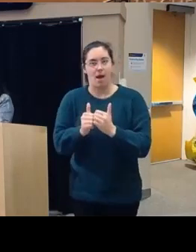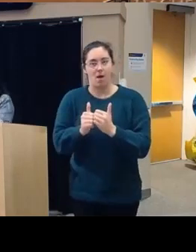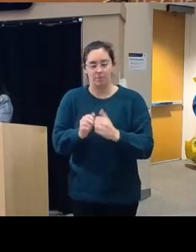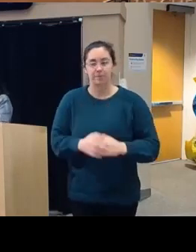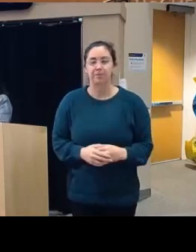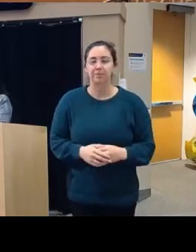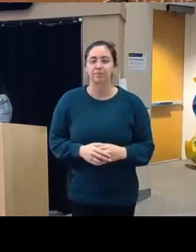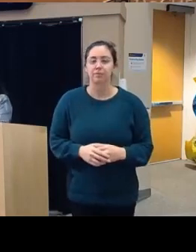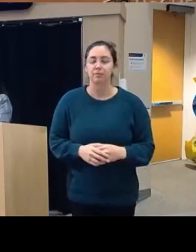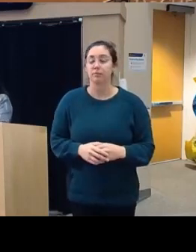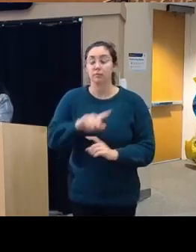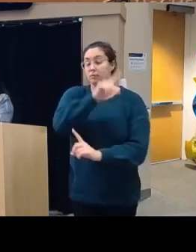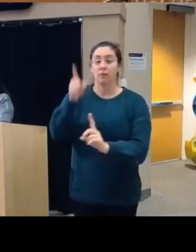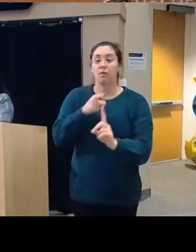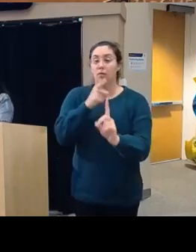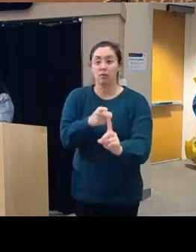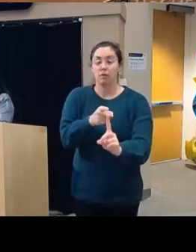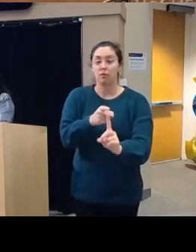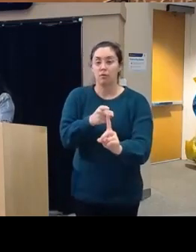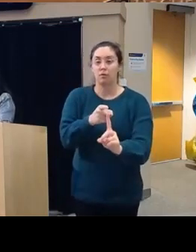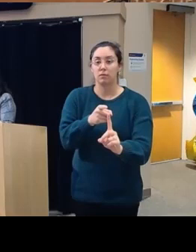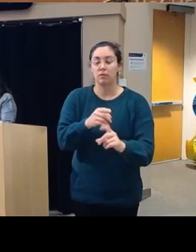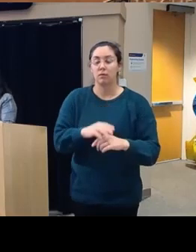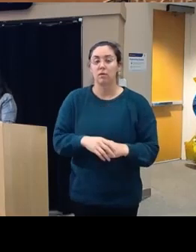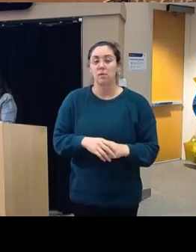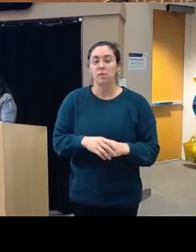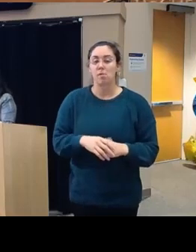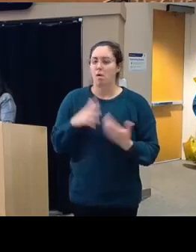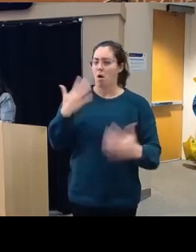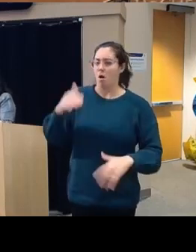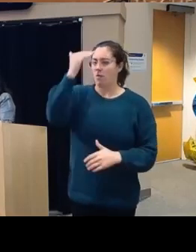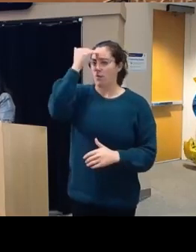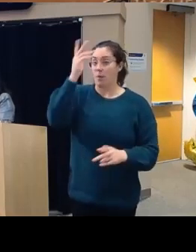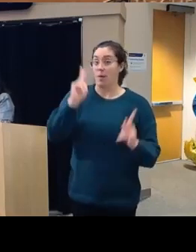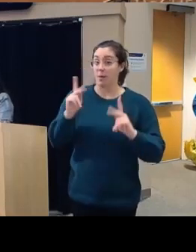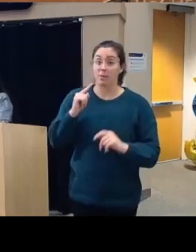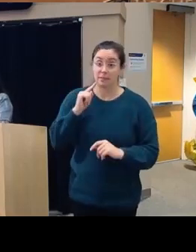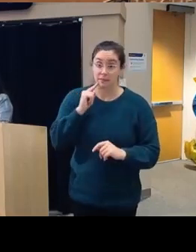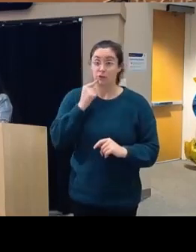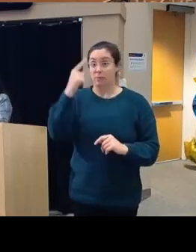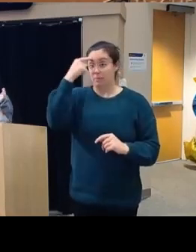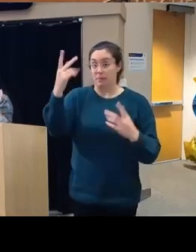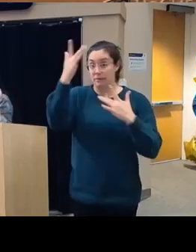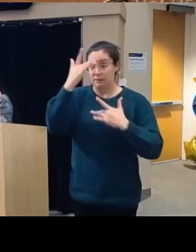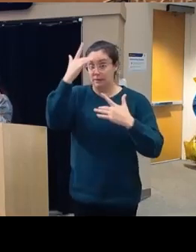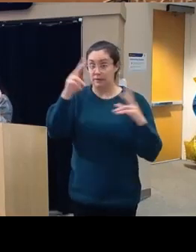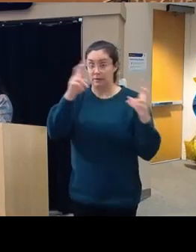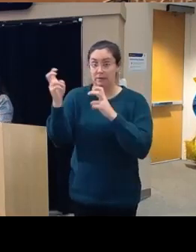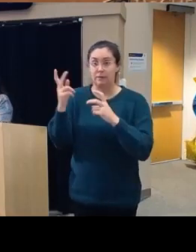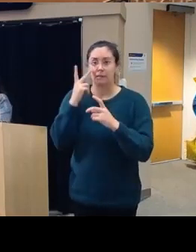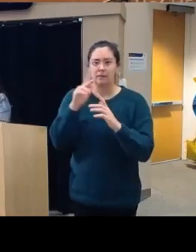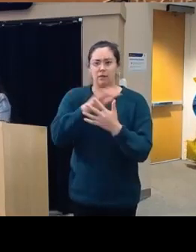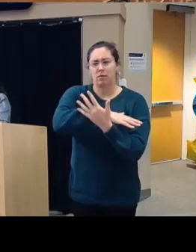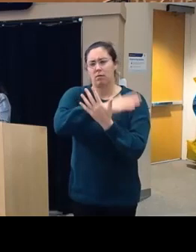And sort of a premise of all this is kind of that we know people with serious mental illness are seen all over the health